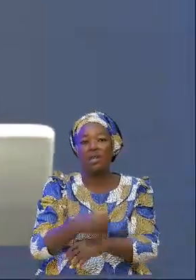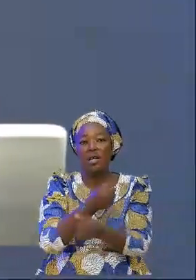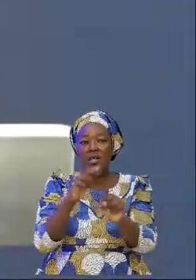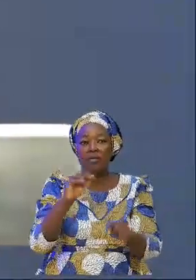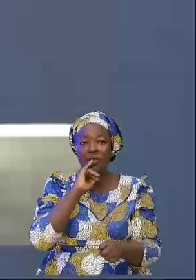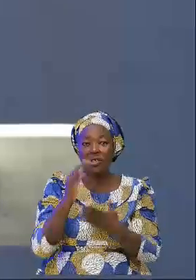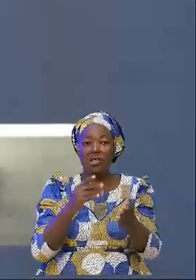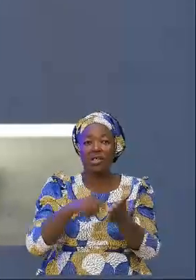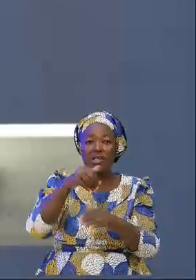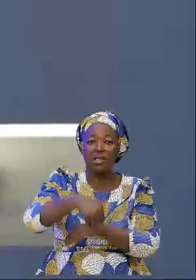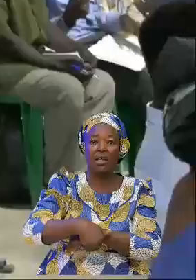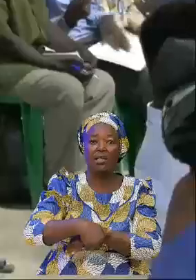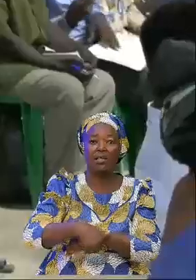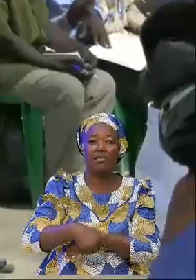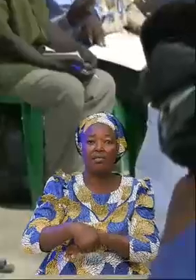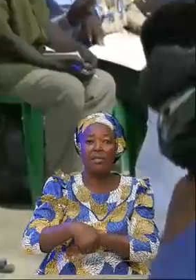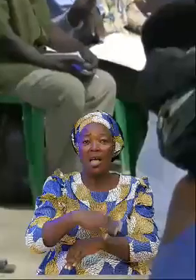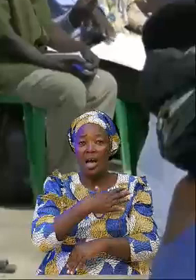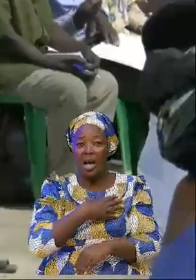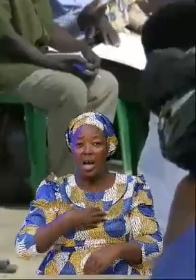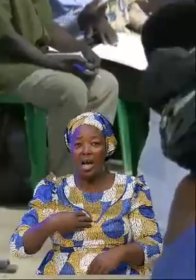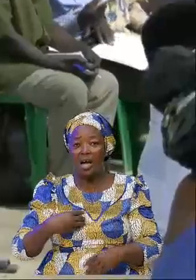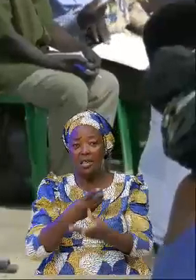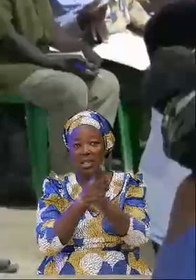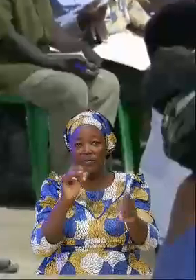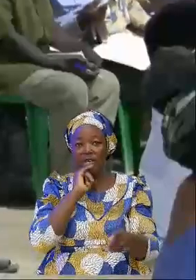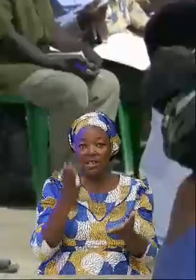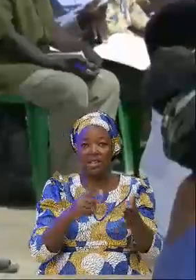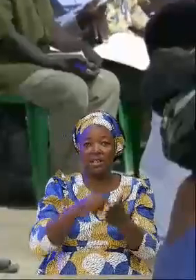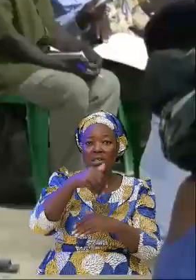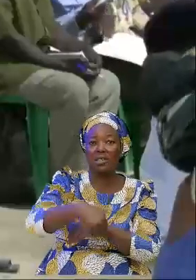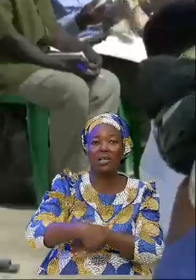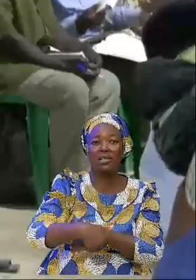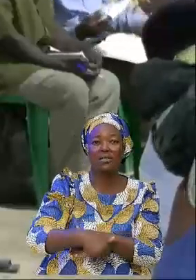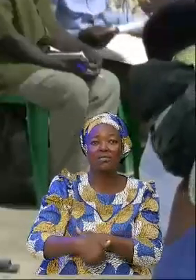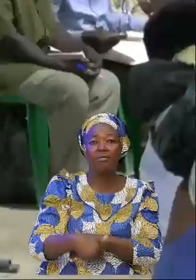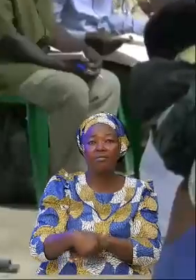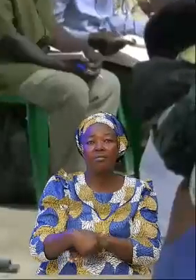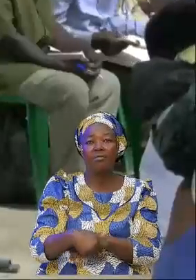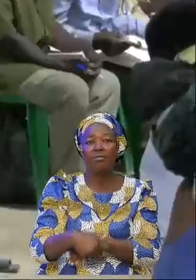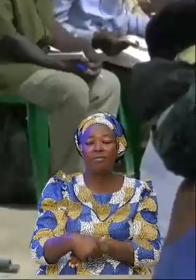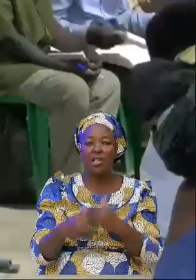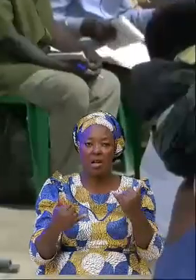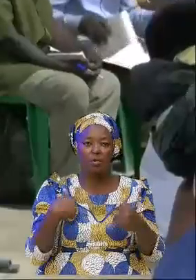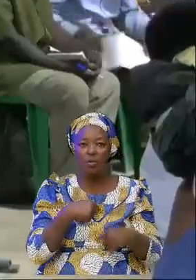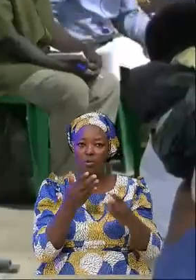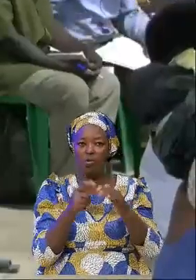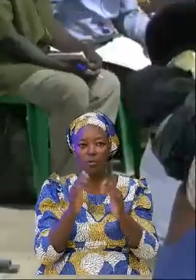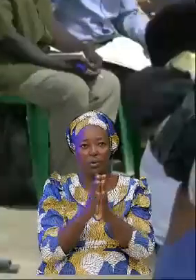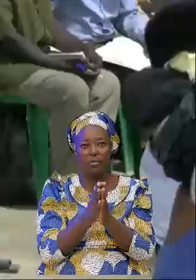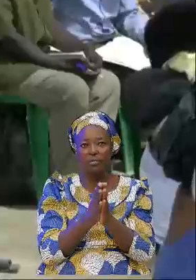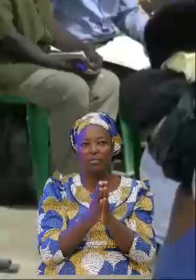of need. Grace is available tonight. Salvation available tonight. And deliverance